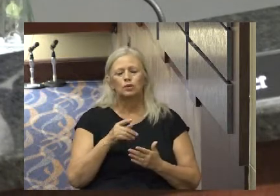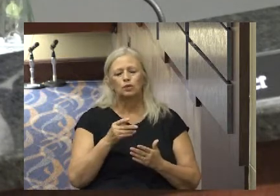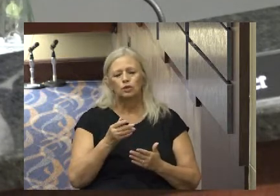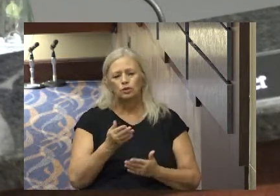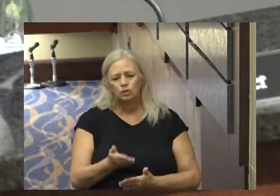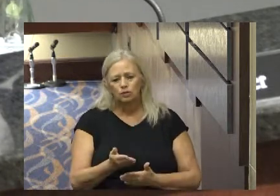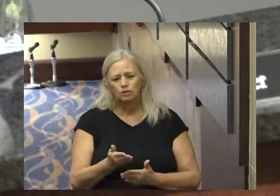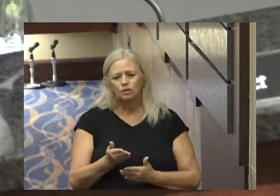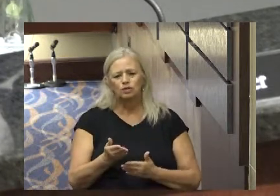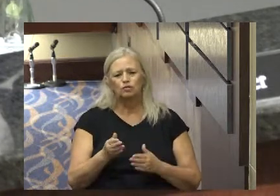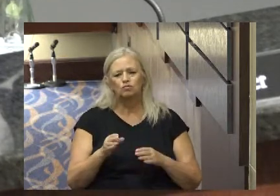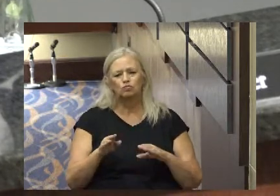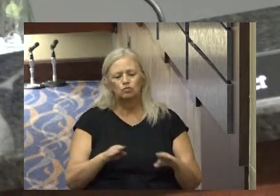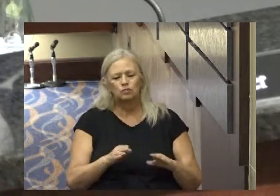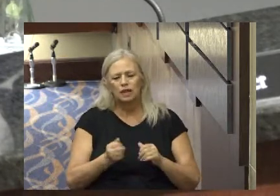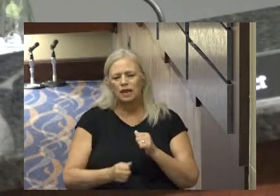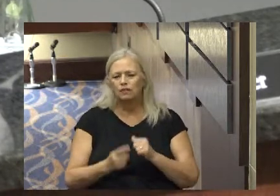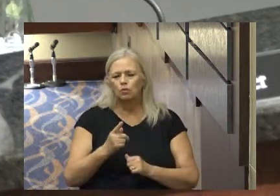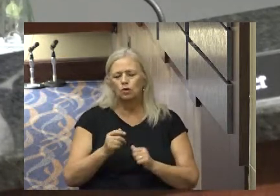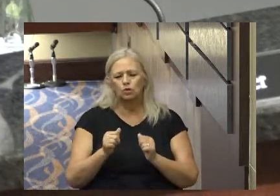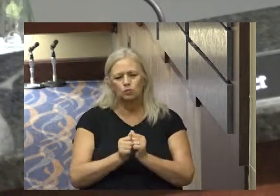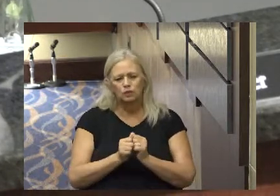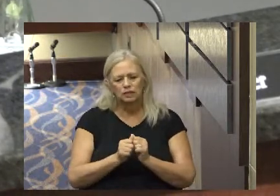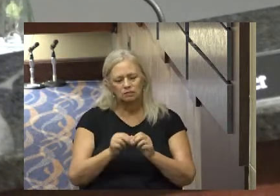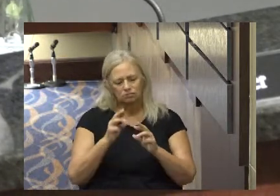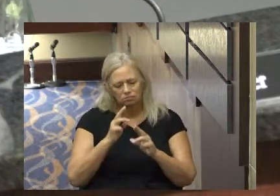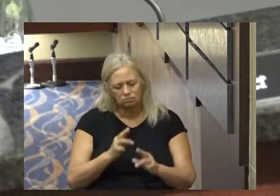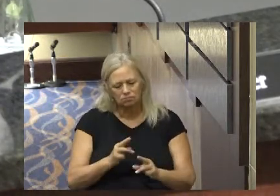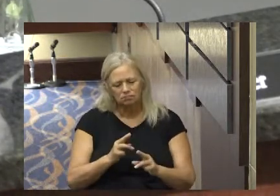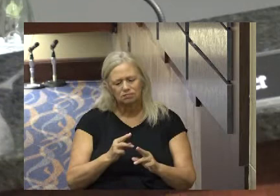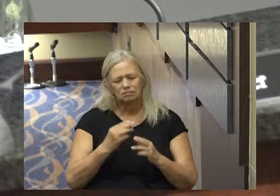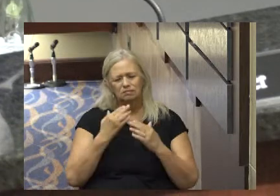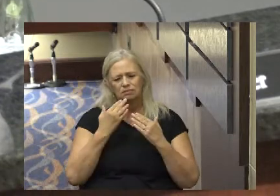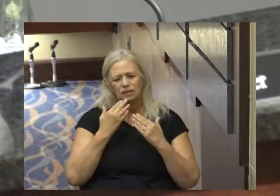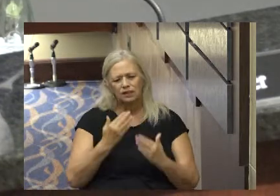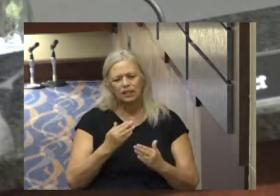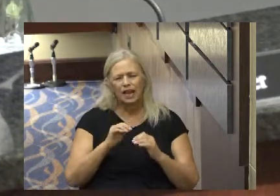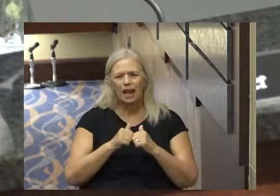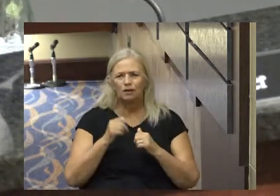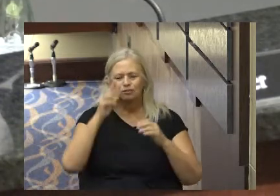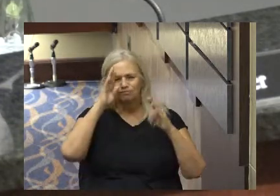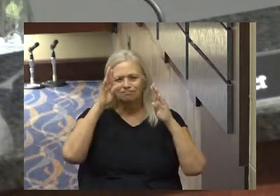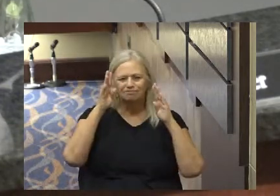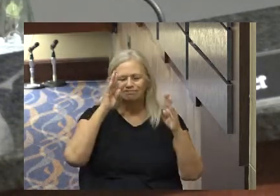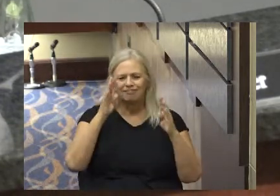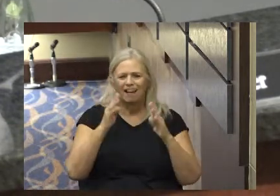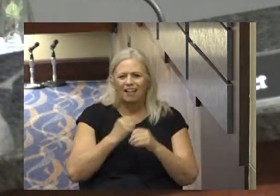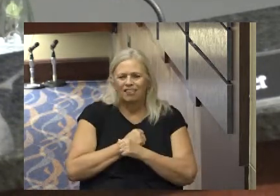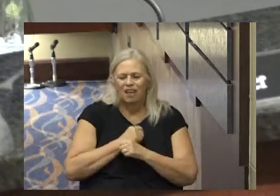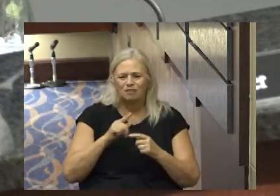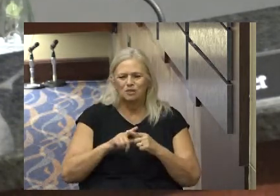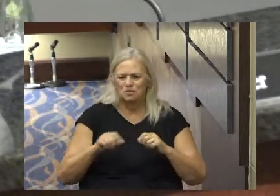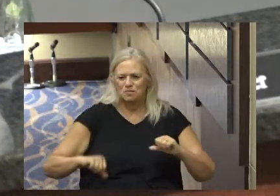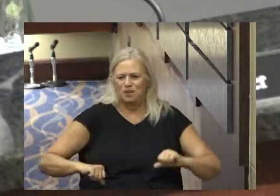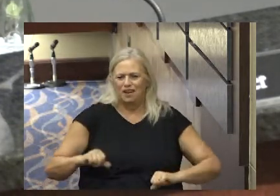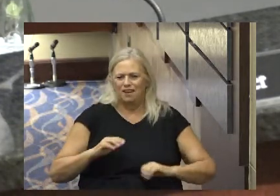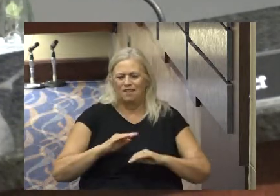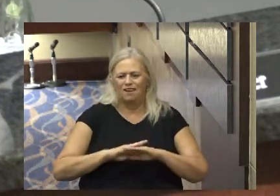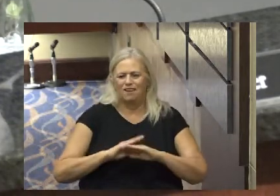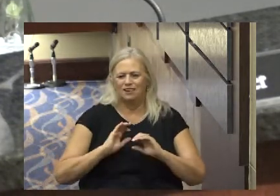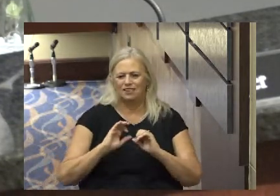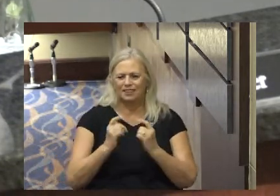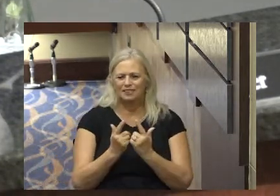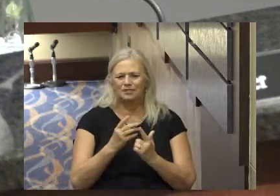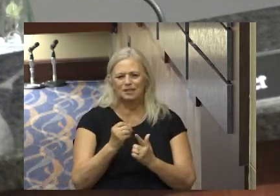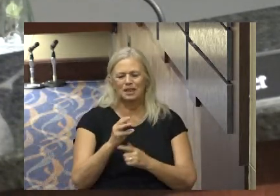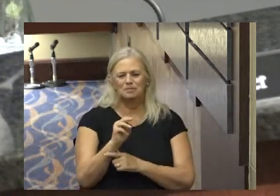You treat everybody with dignity. I appreciate the way that you are so innovative. I love to brag on our council and our mayor and our city manager. I think we